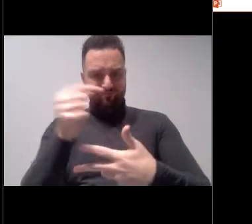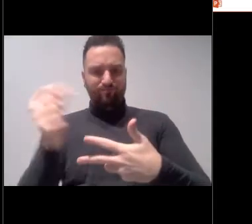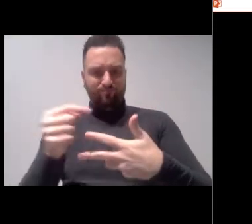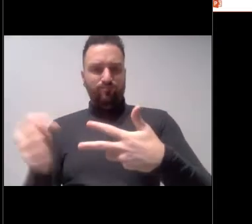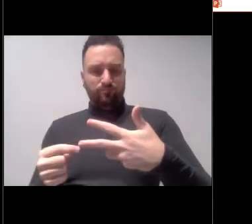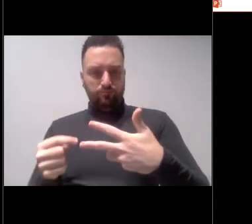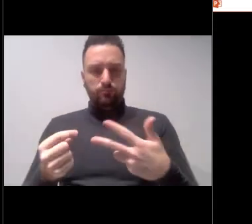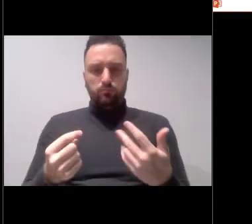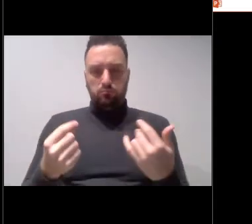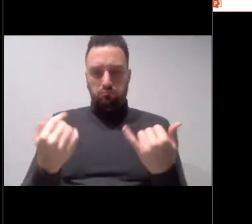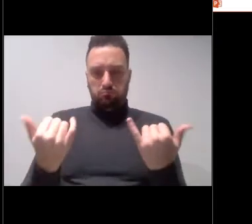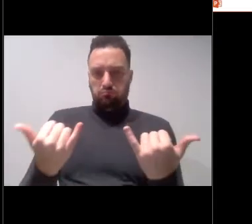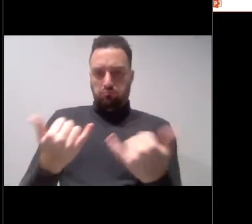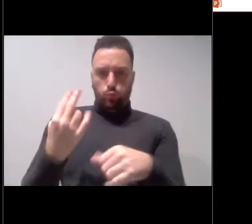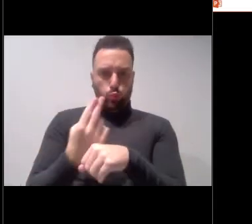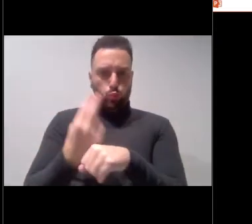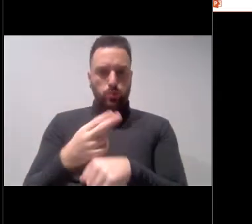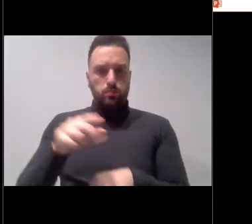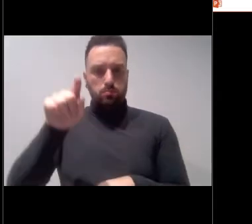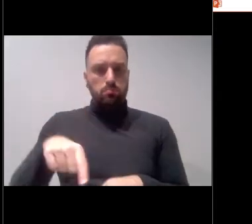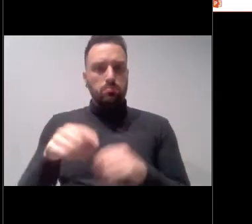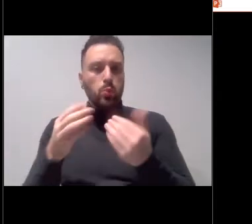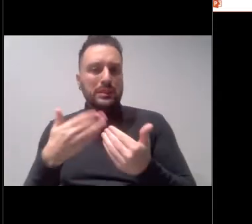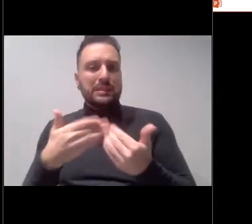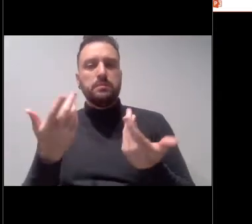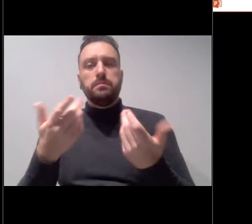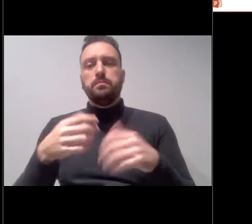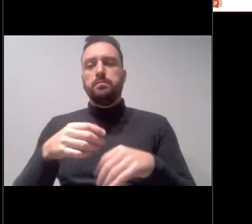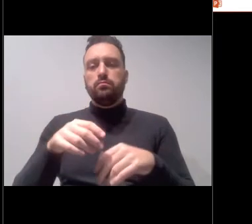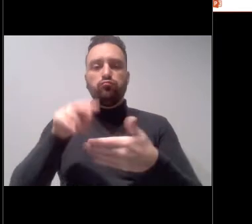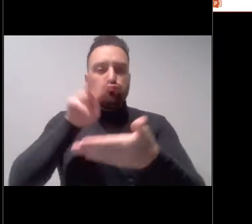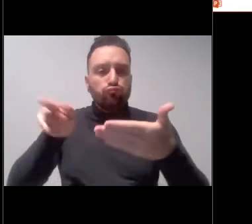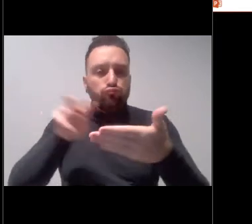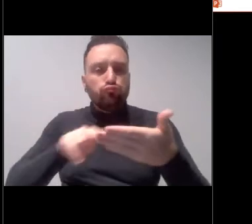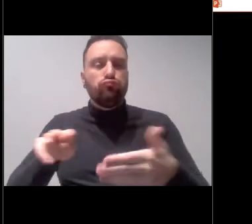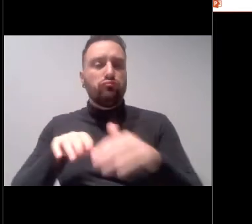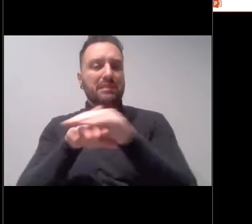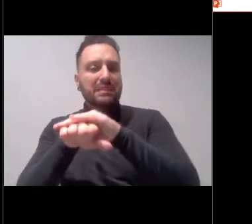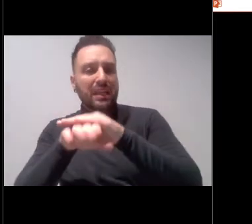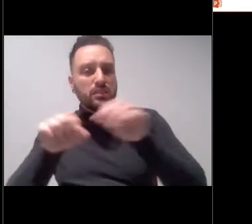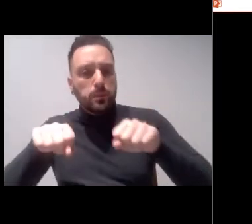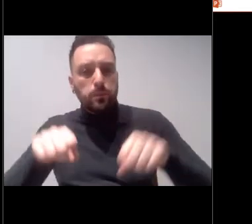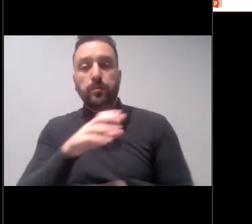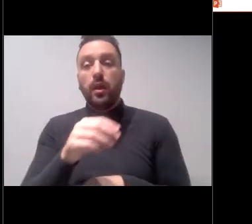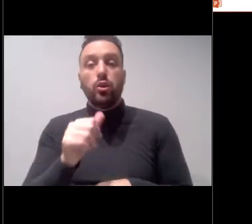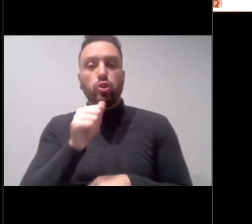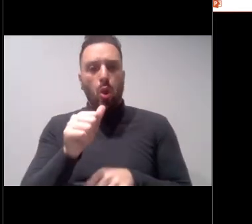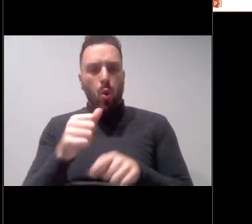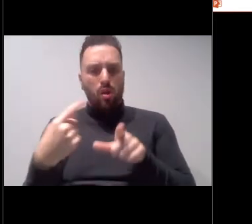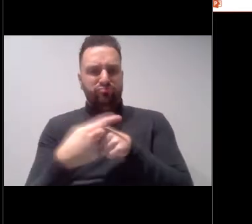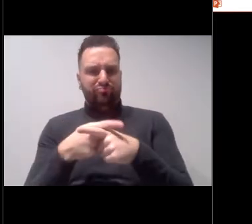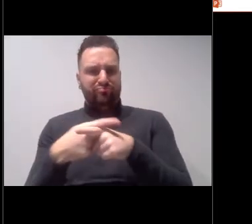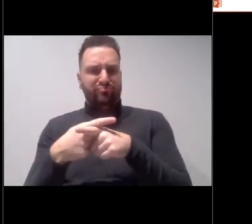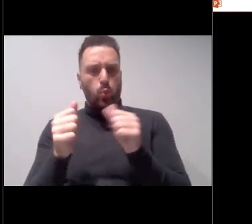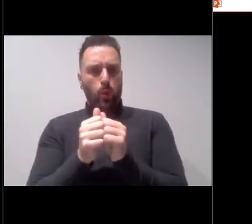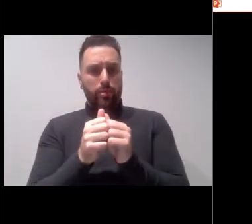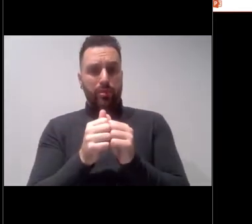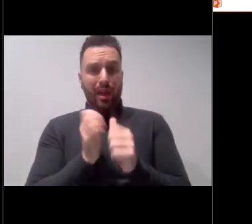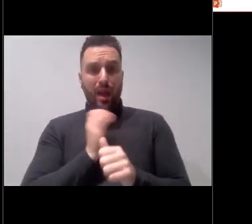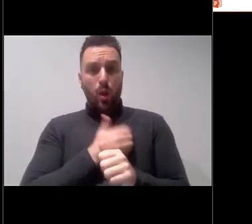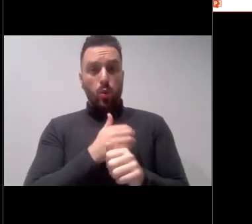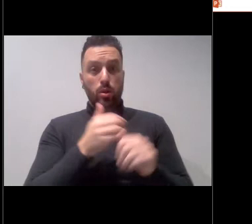our default fonts. They make things more accessible, they make things easier to read, and they don't conflict with the brand guide, and they don't